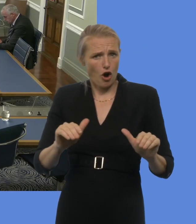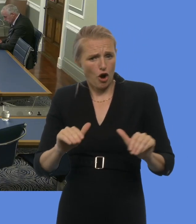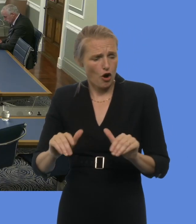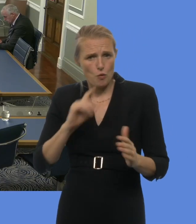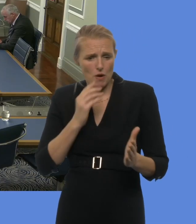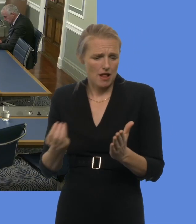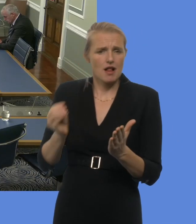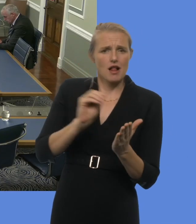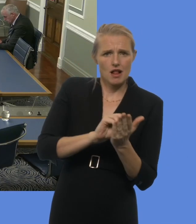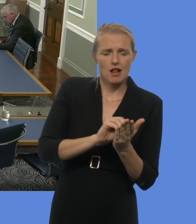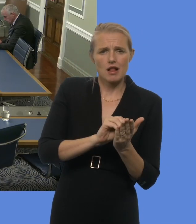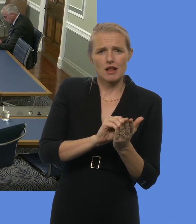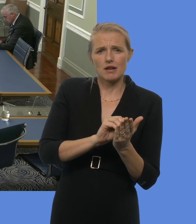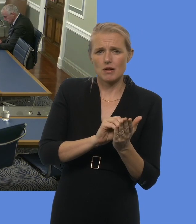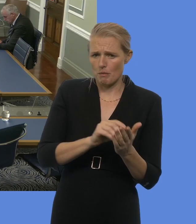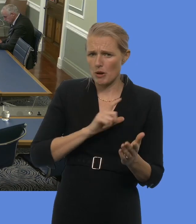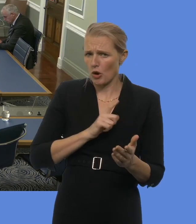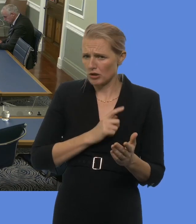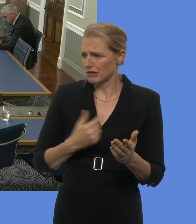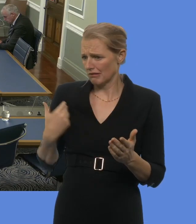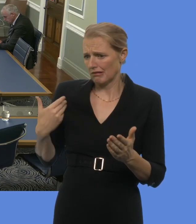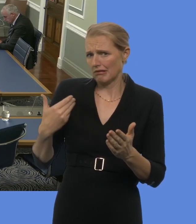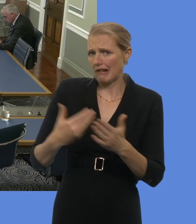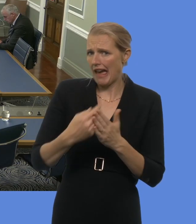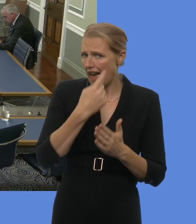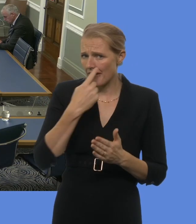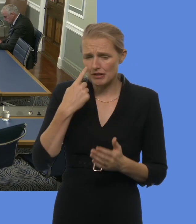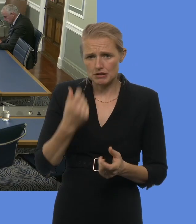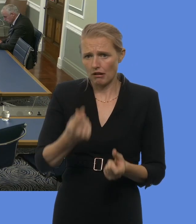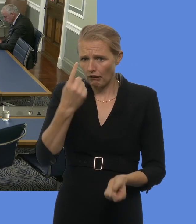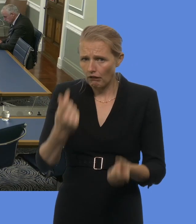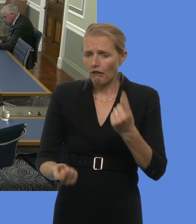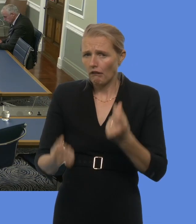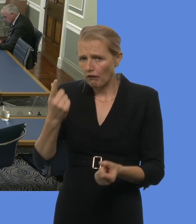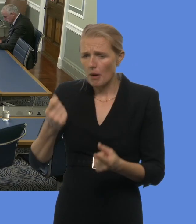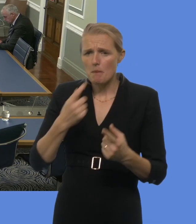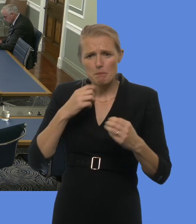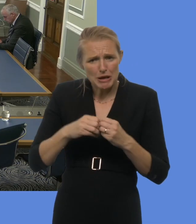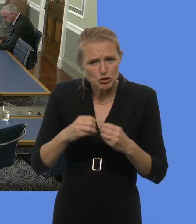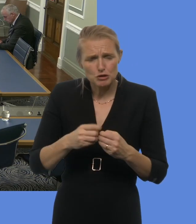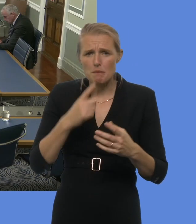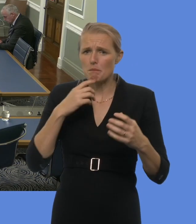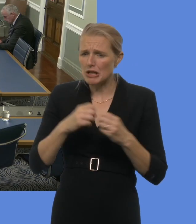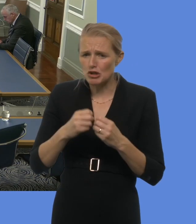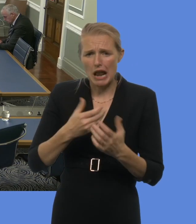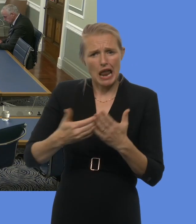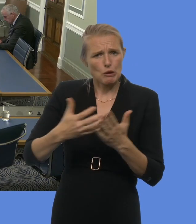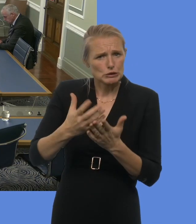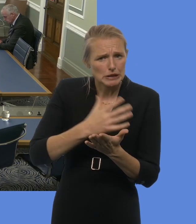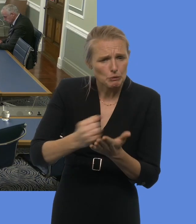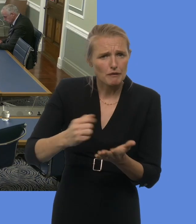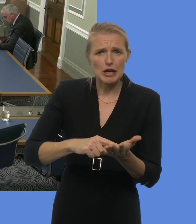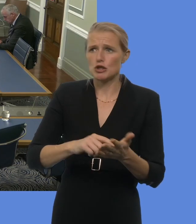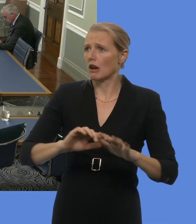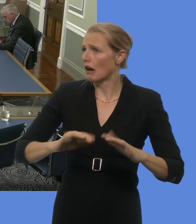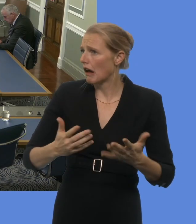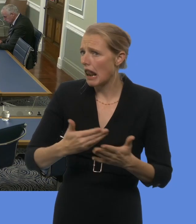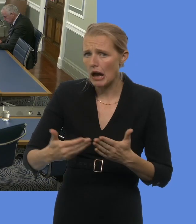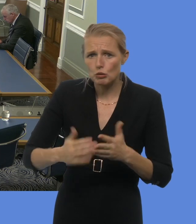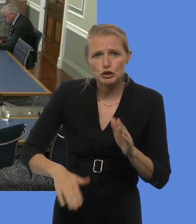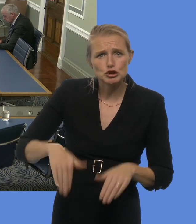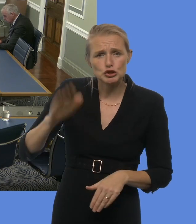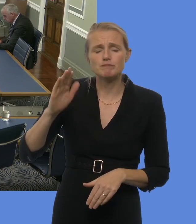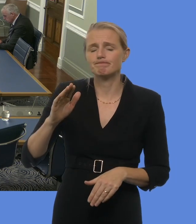So I think that was raised a number of times throughout our meetings with different stakeholders and that was one of the big issues. So we'll